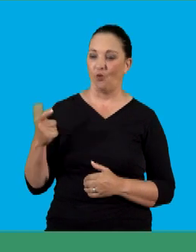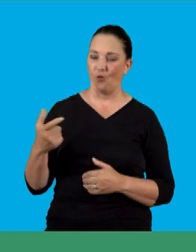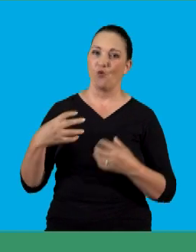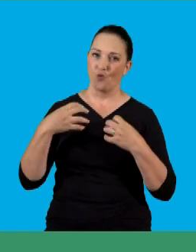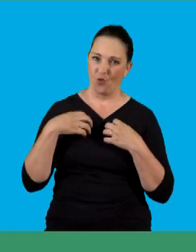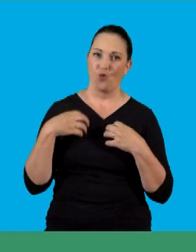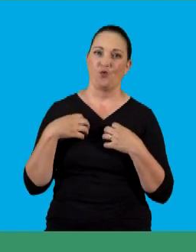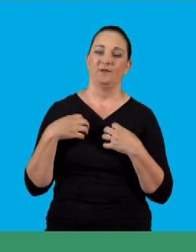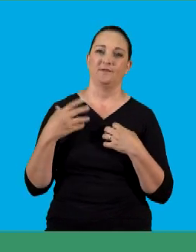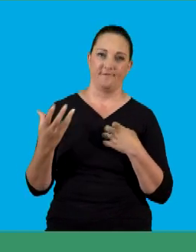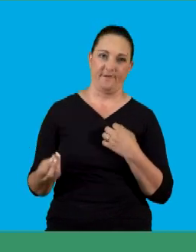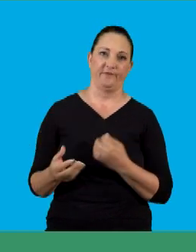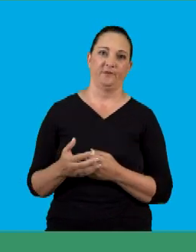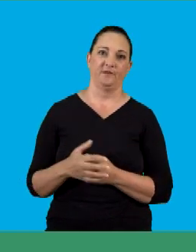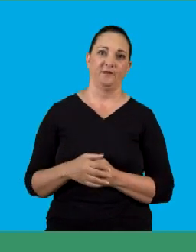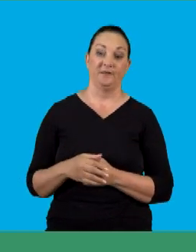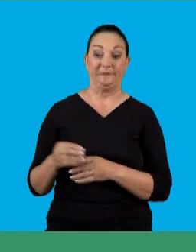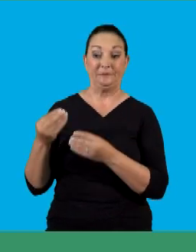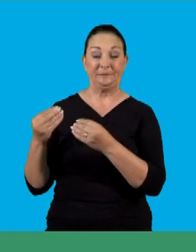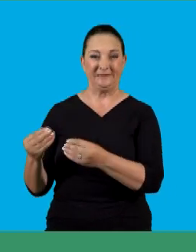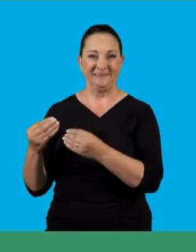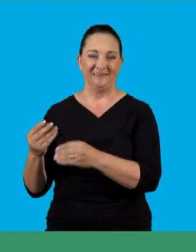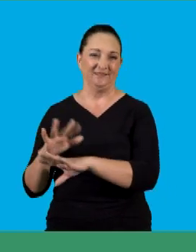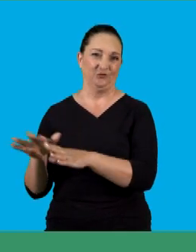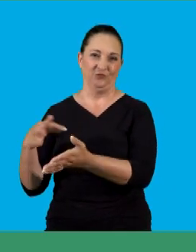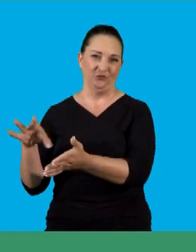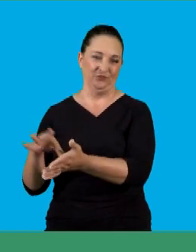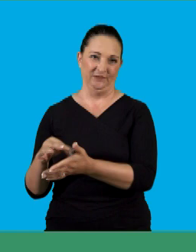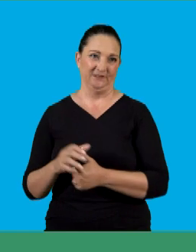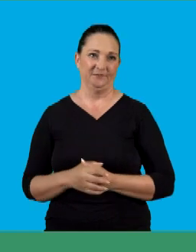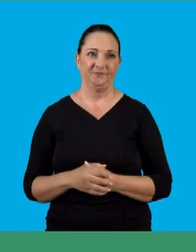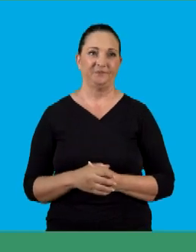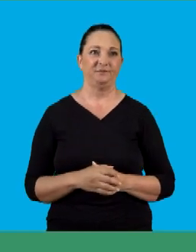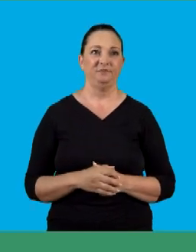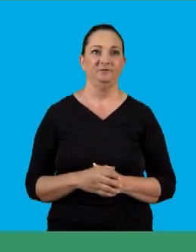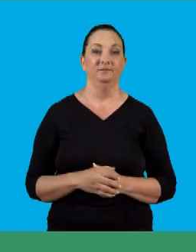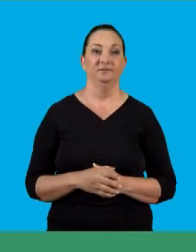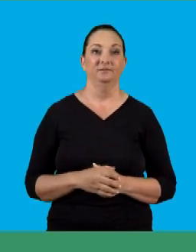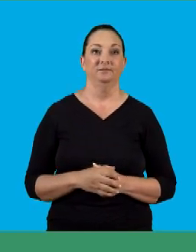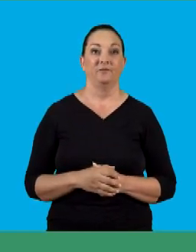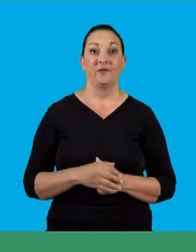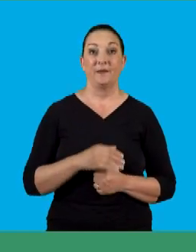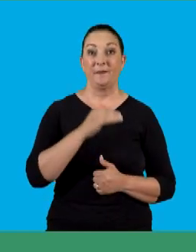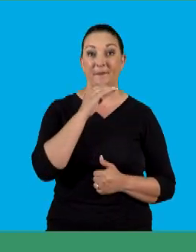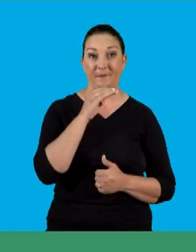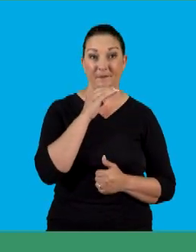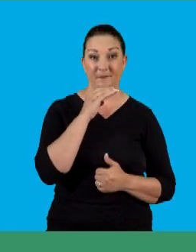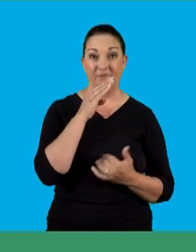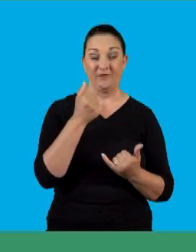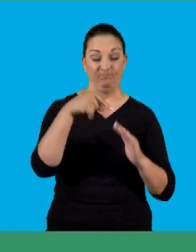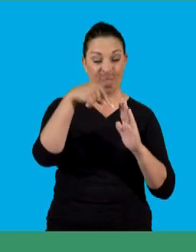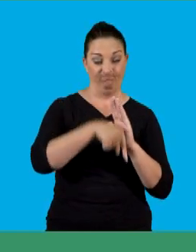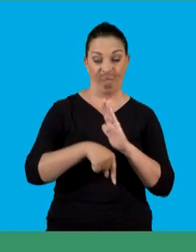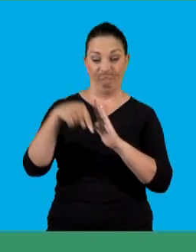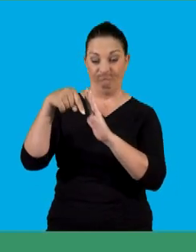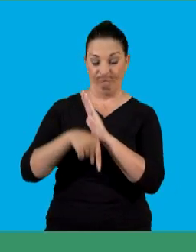to the owners because they are not registered. Now, the third question says, elaborate on the meaning of the